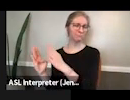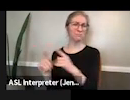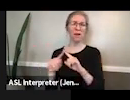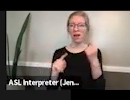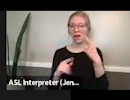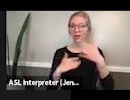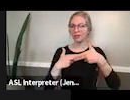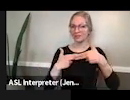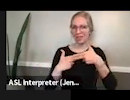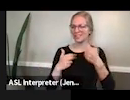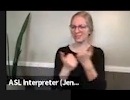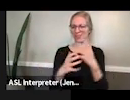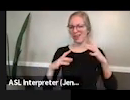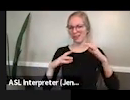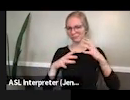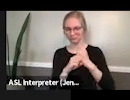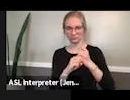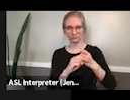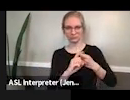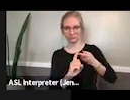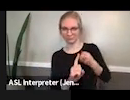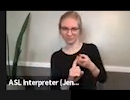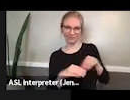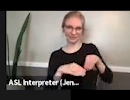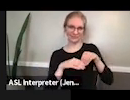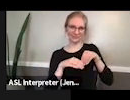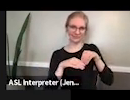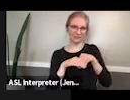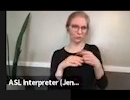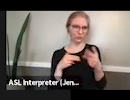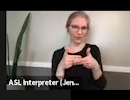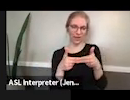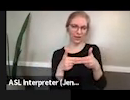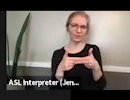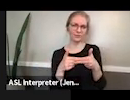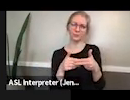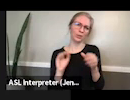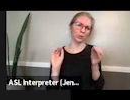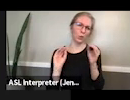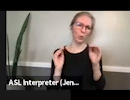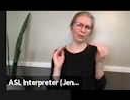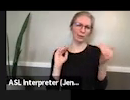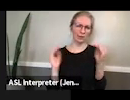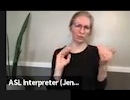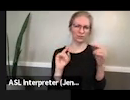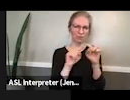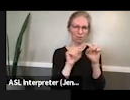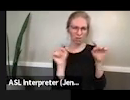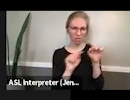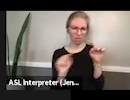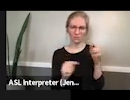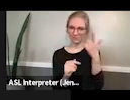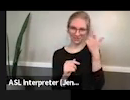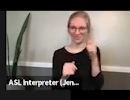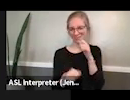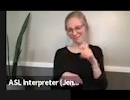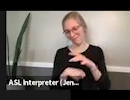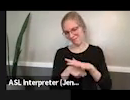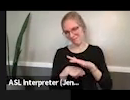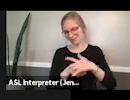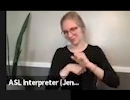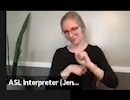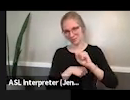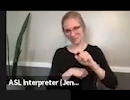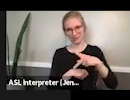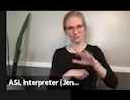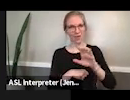all crammed in together without the comparison across columns, because I just don't have enough space. So I think in